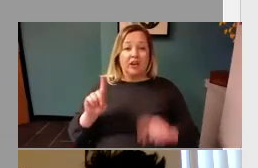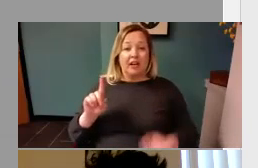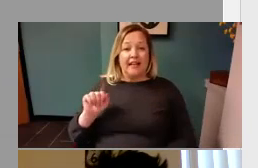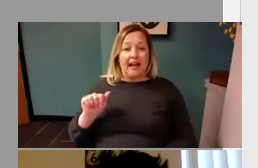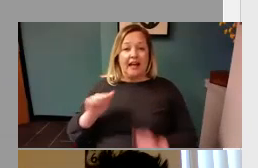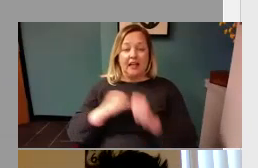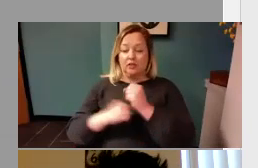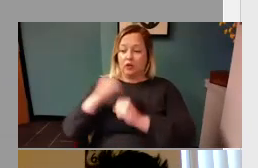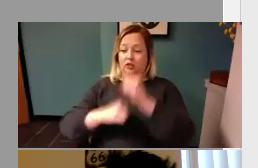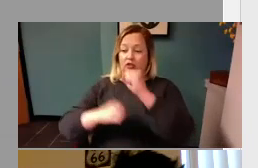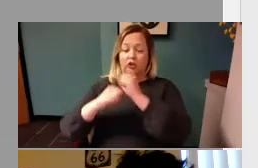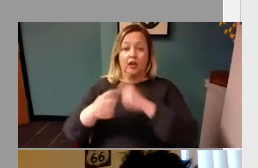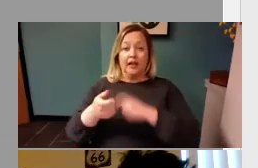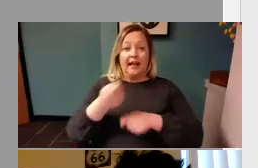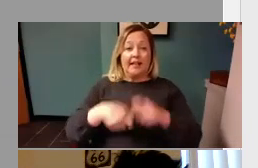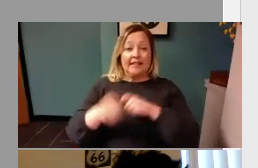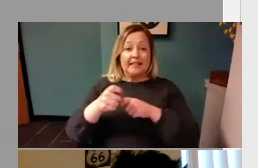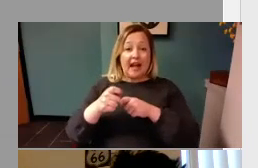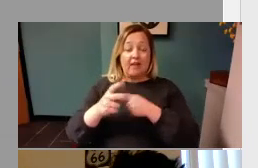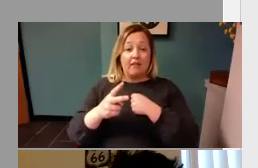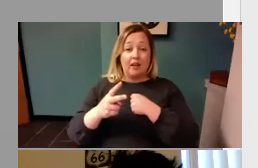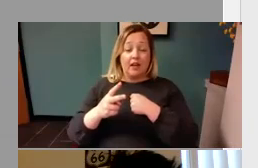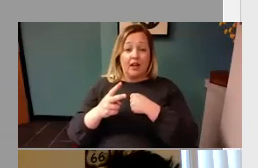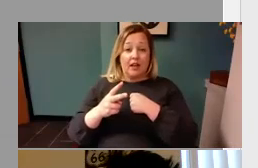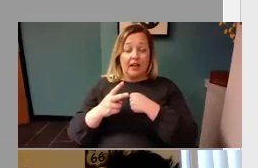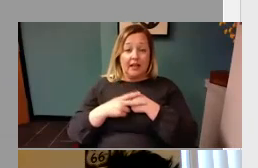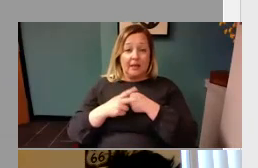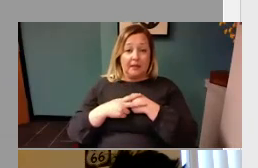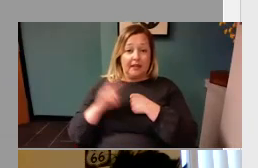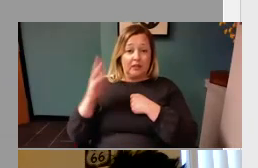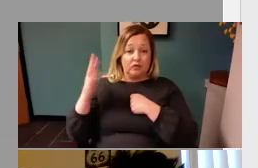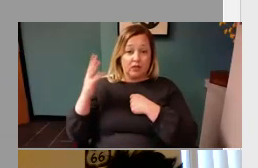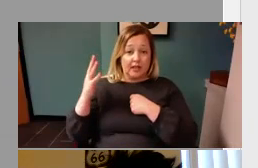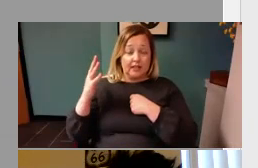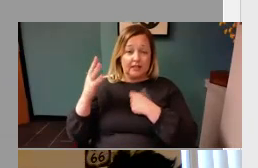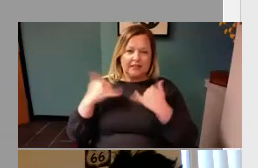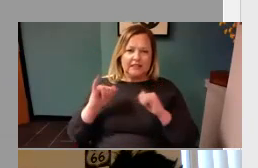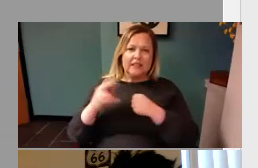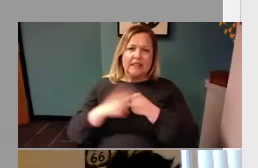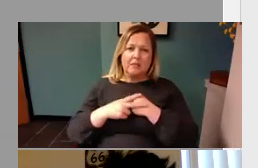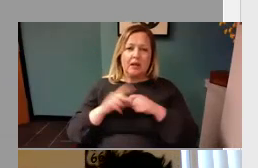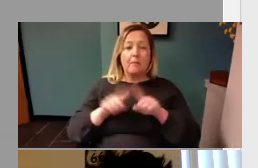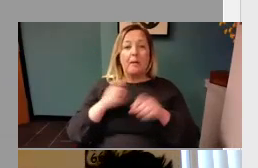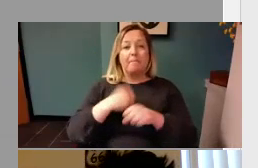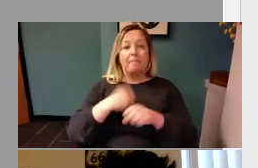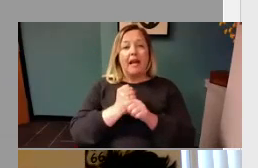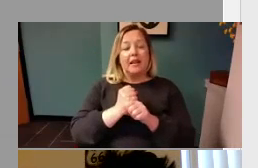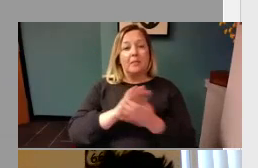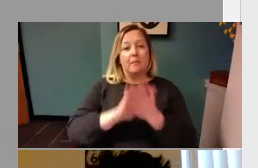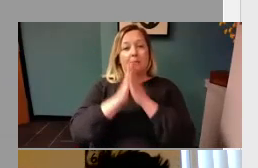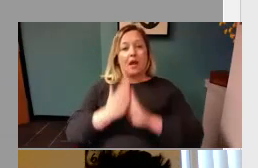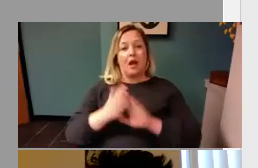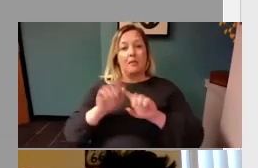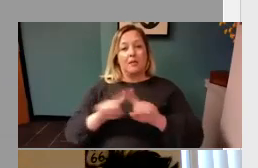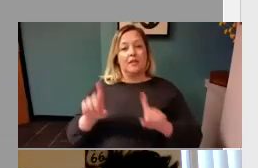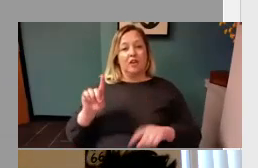maintaining trees, we would still be maintaining trees, but we would maintain them in a different data structure that had a